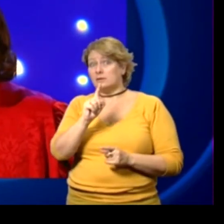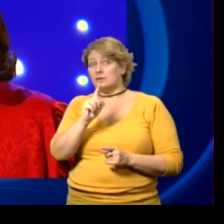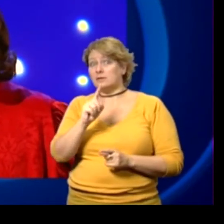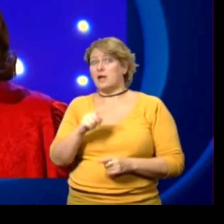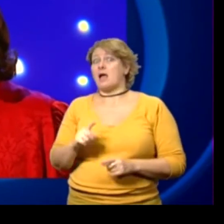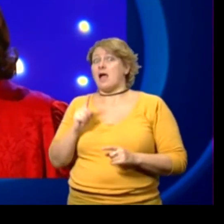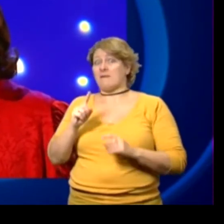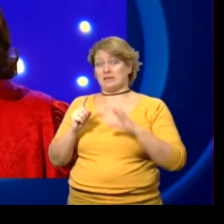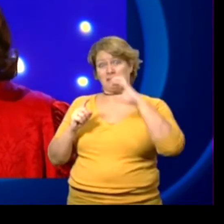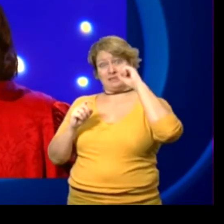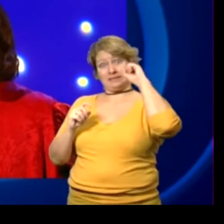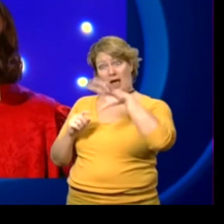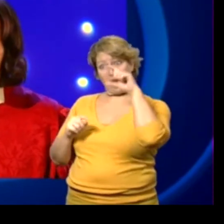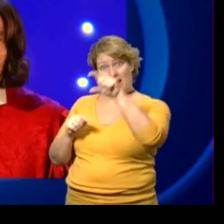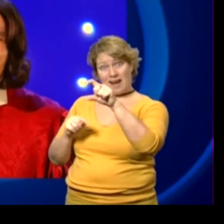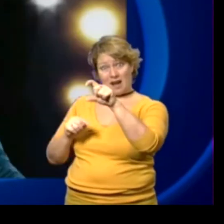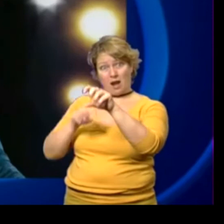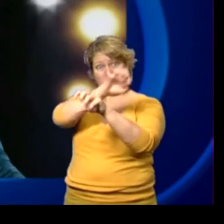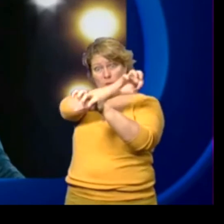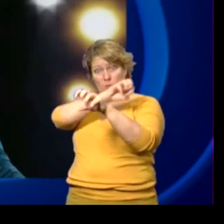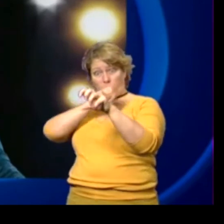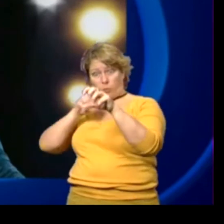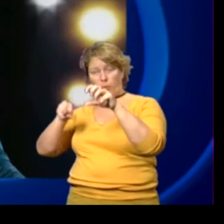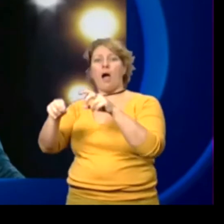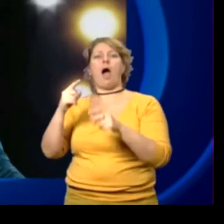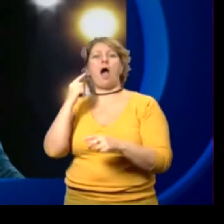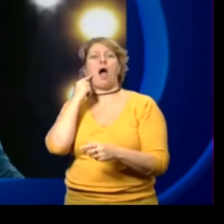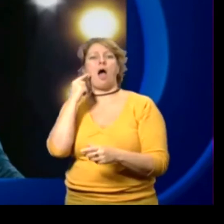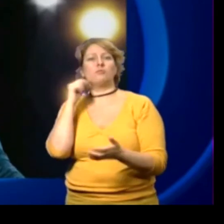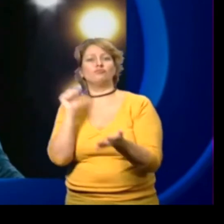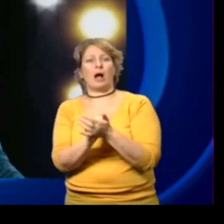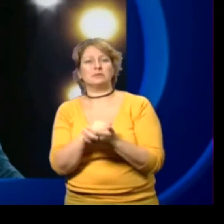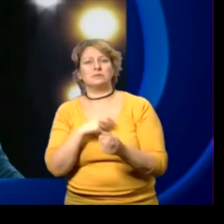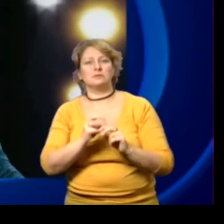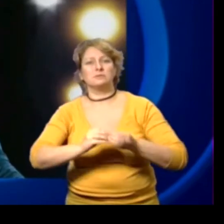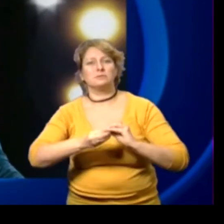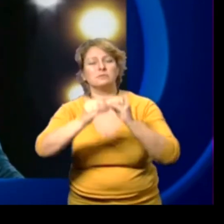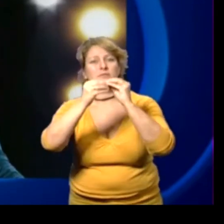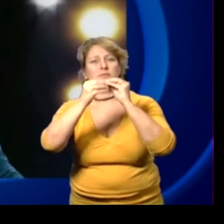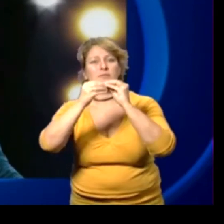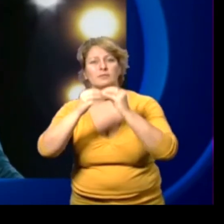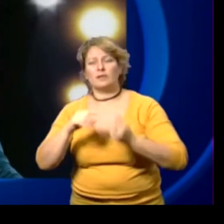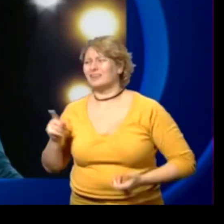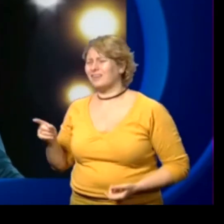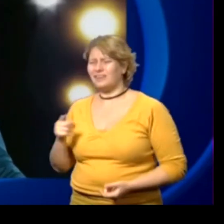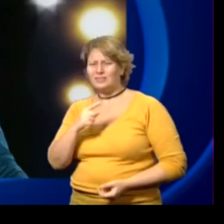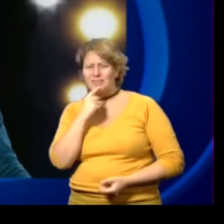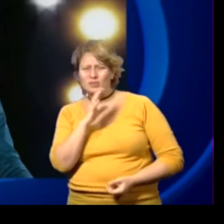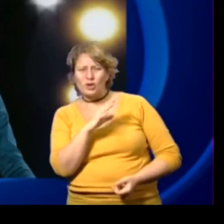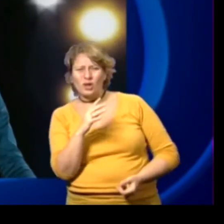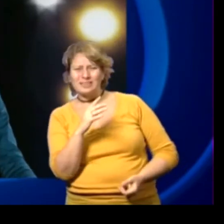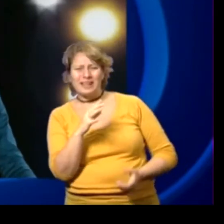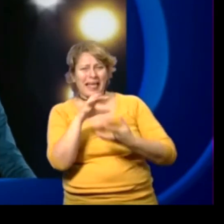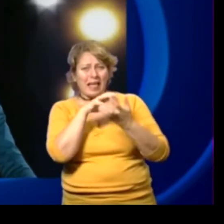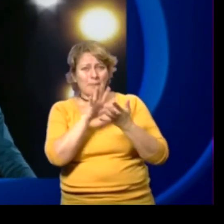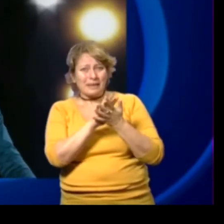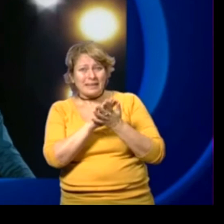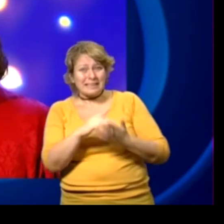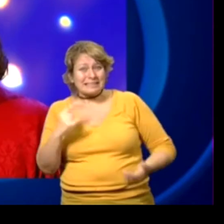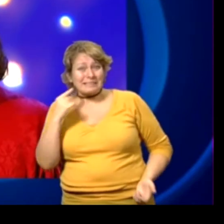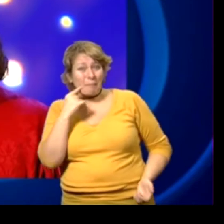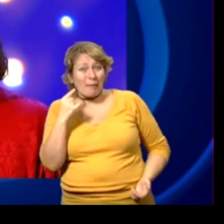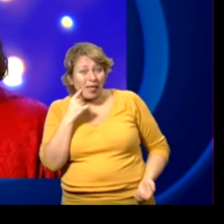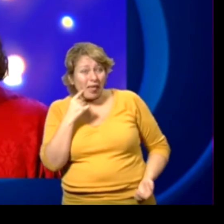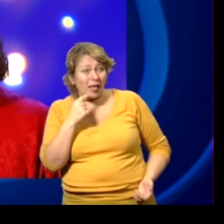everything became so much simpler. You're not saying science isn't complicated, I hope. Well, this award isn't for people who've been investigating